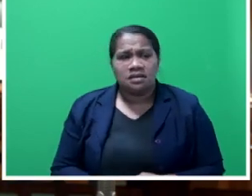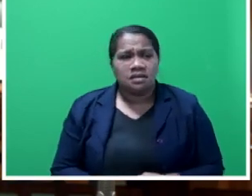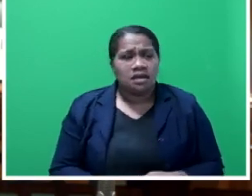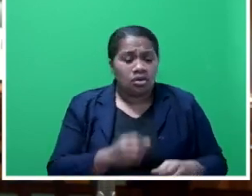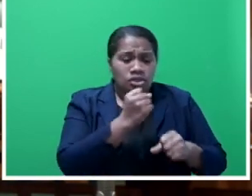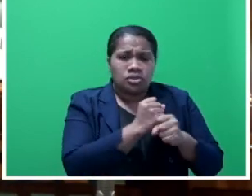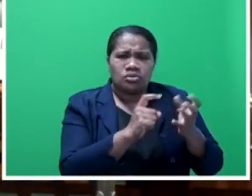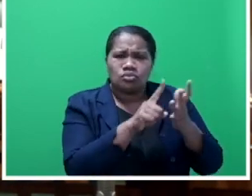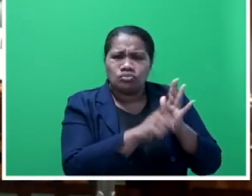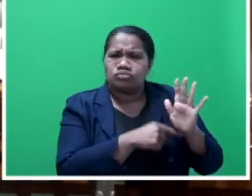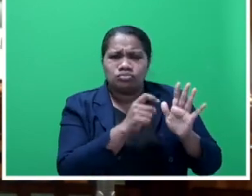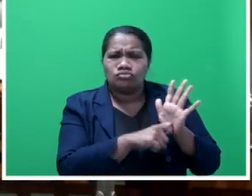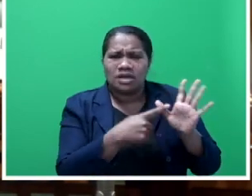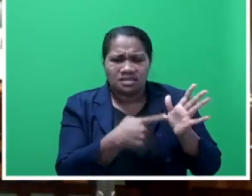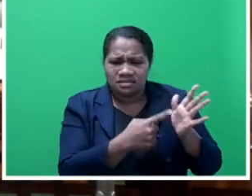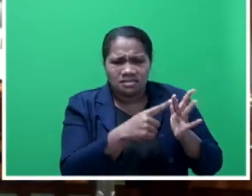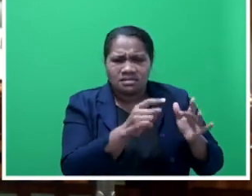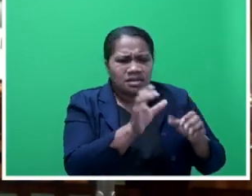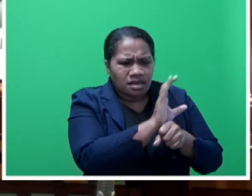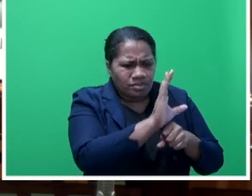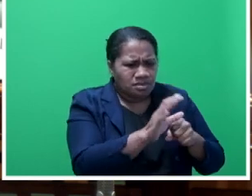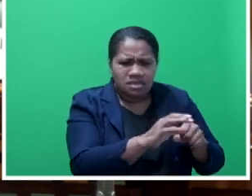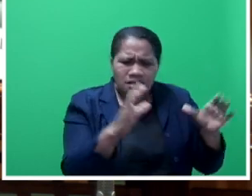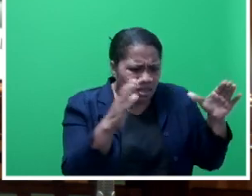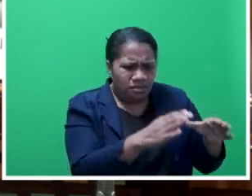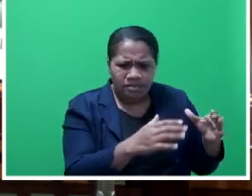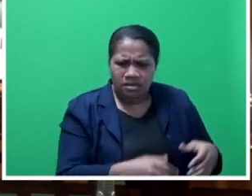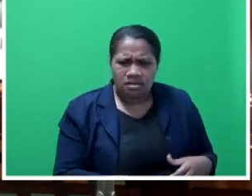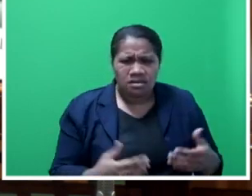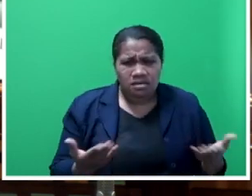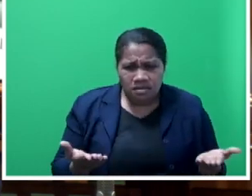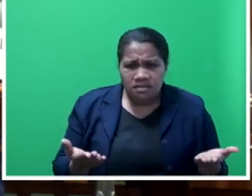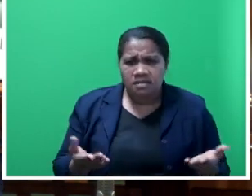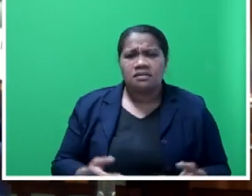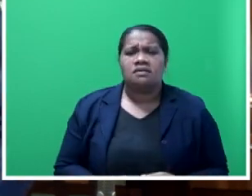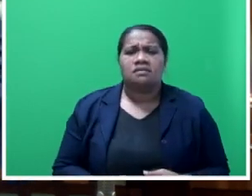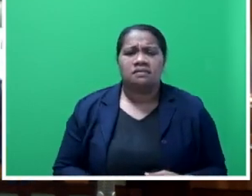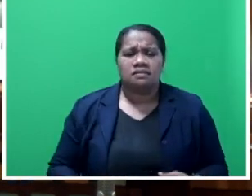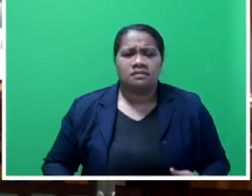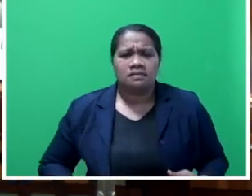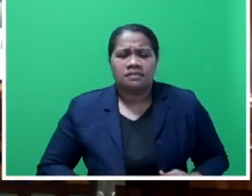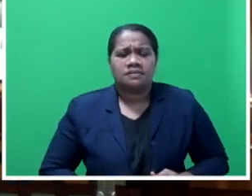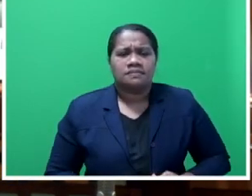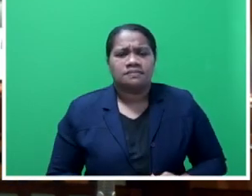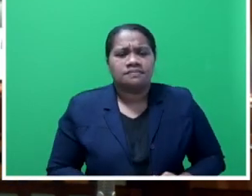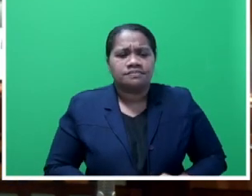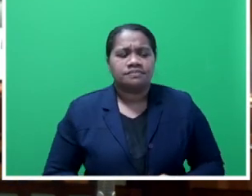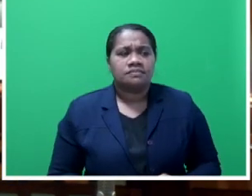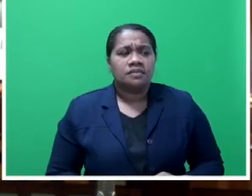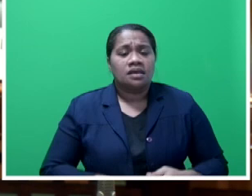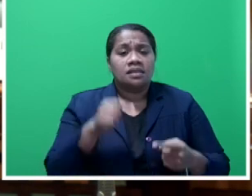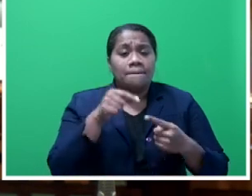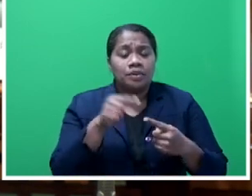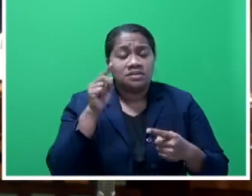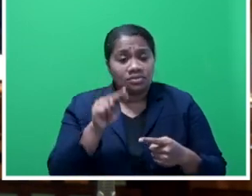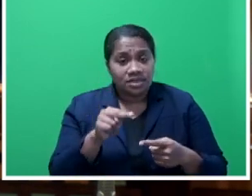there. We'll say, where's the diversity? That's the historical basis. That's the contextual basis. The point that needs to be made, Mr.